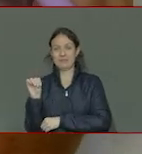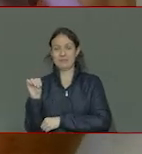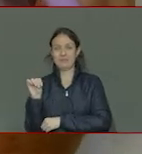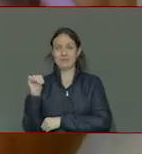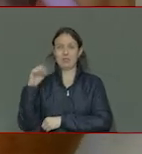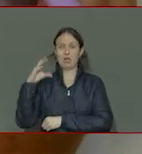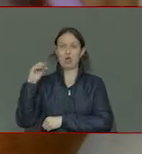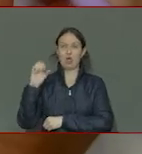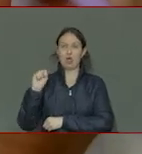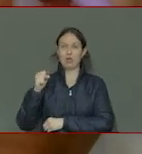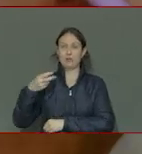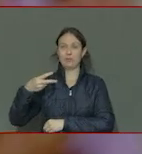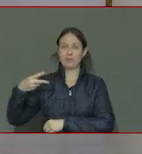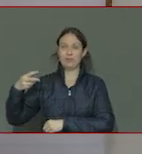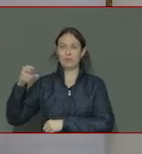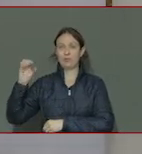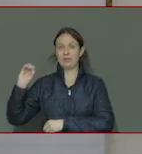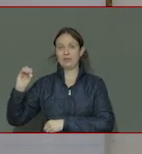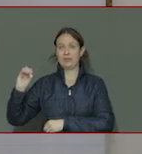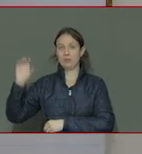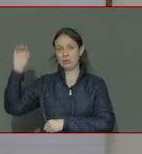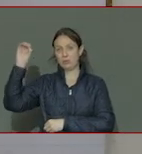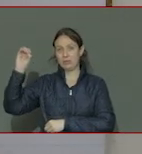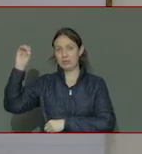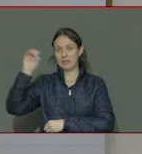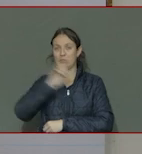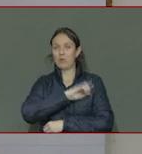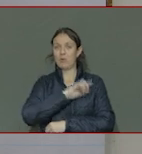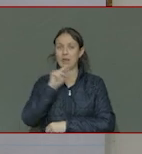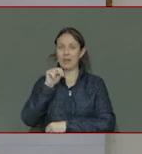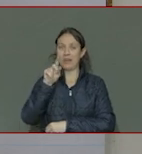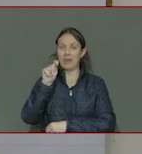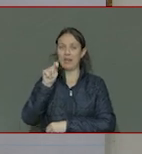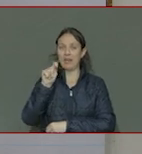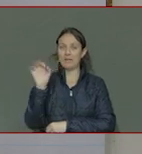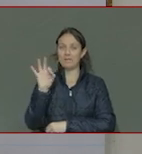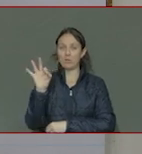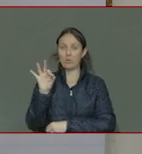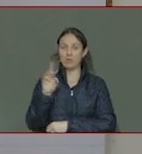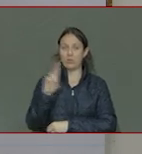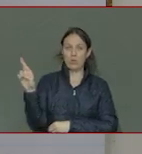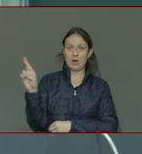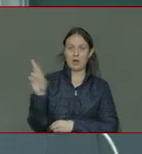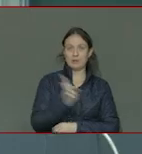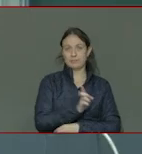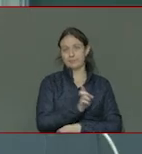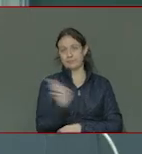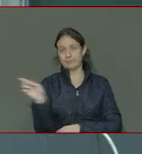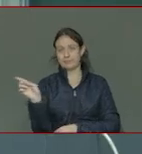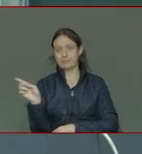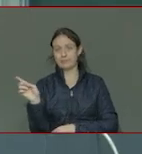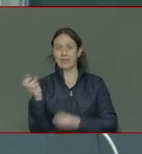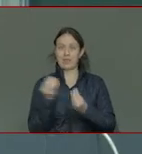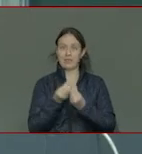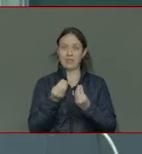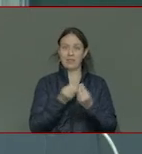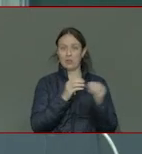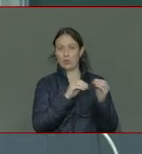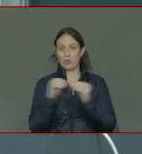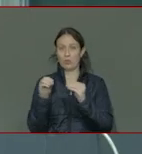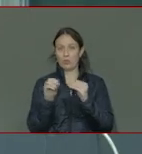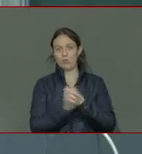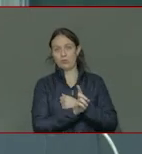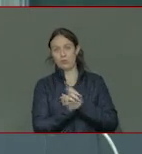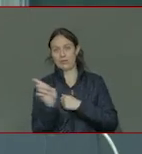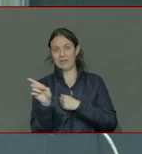be 0 degrees, because the net force is to the right, and the object moves to the right. So that means